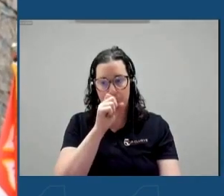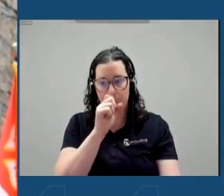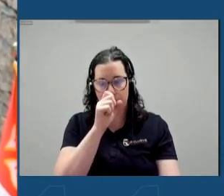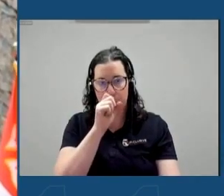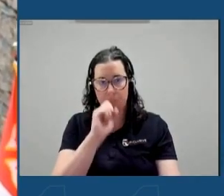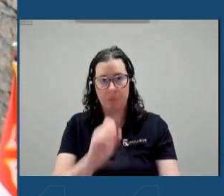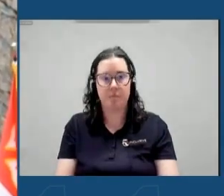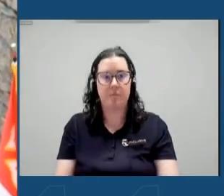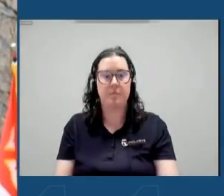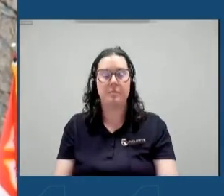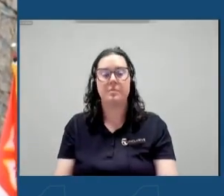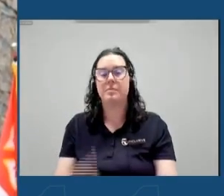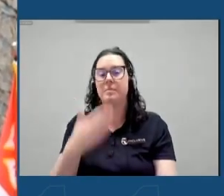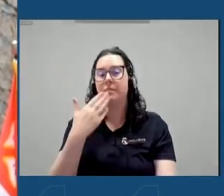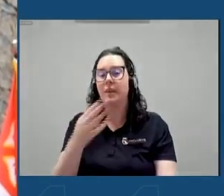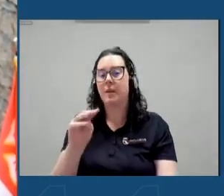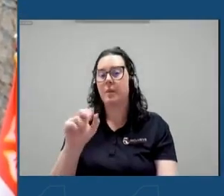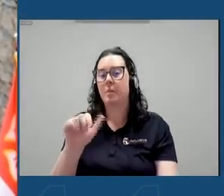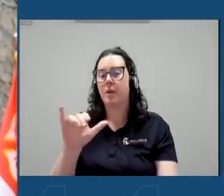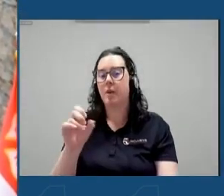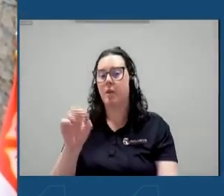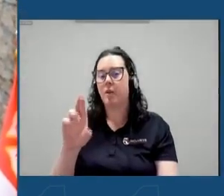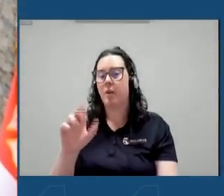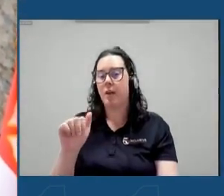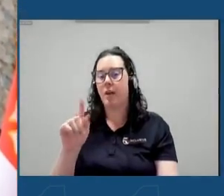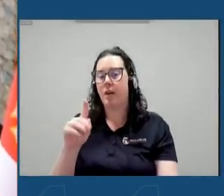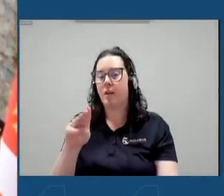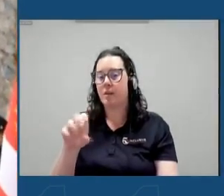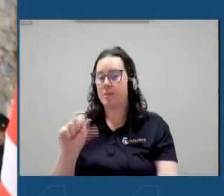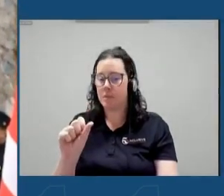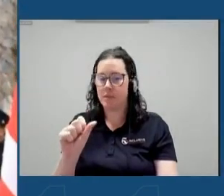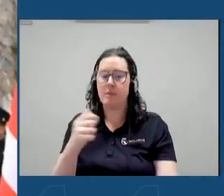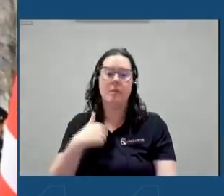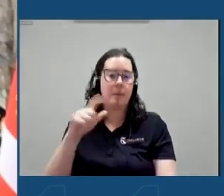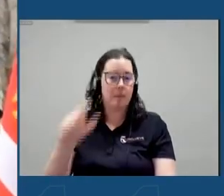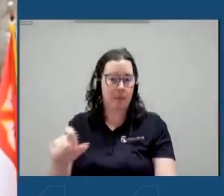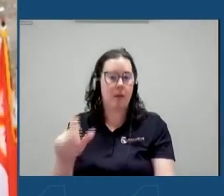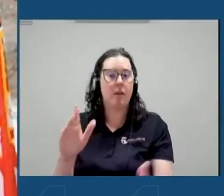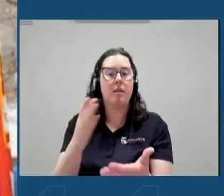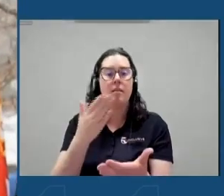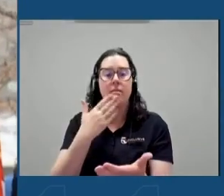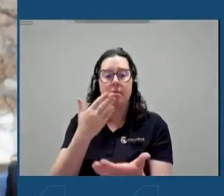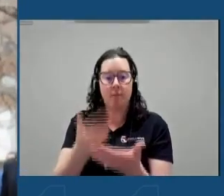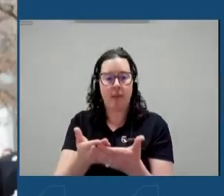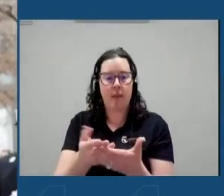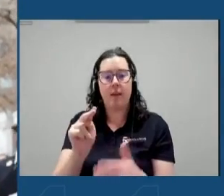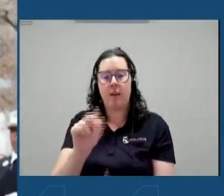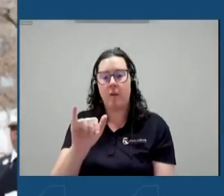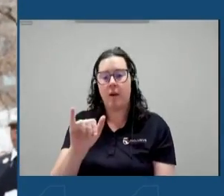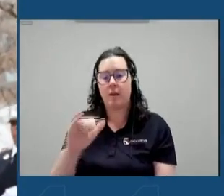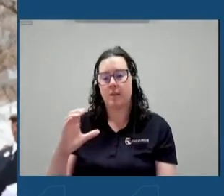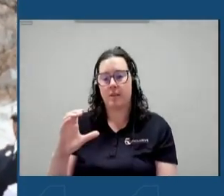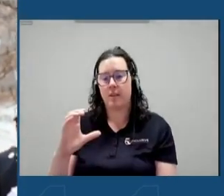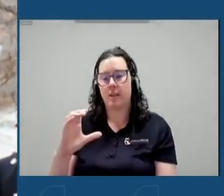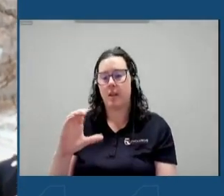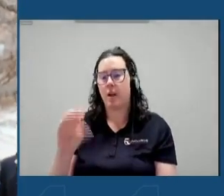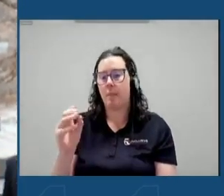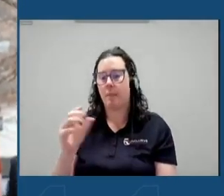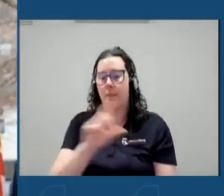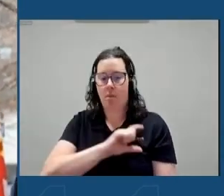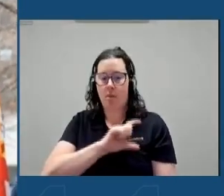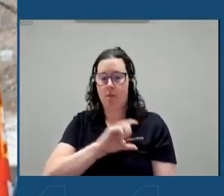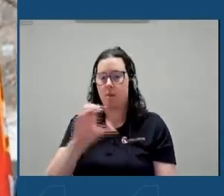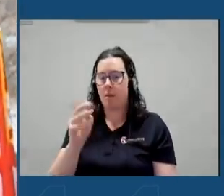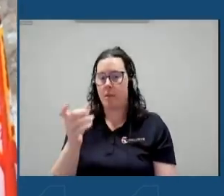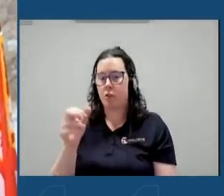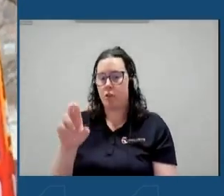Thank you, Mayor Adams. I'd be remiss if I did not also thank New York City Police Commissioner Sewell for being with us today. Thank